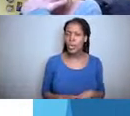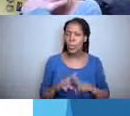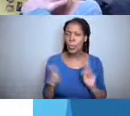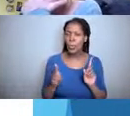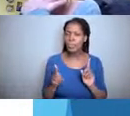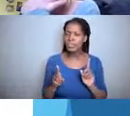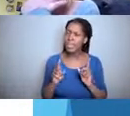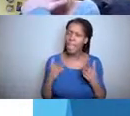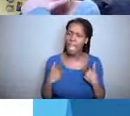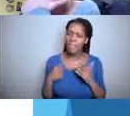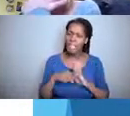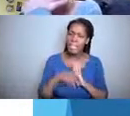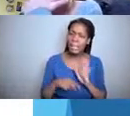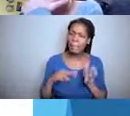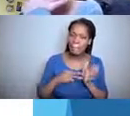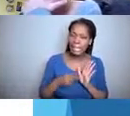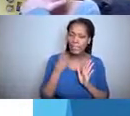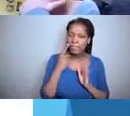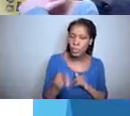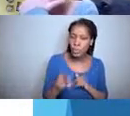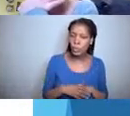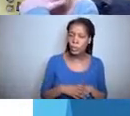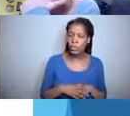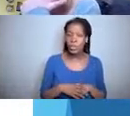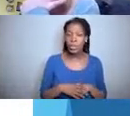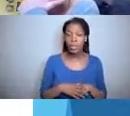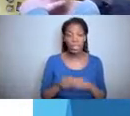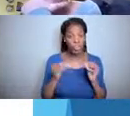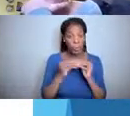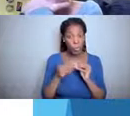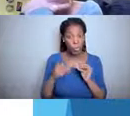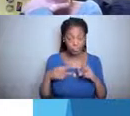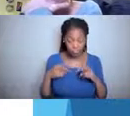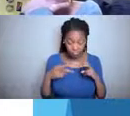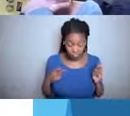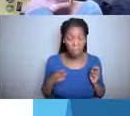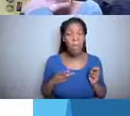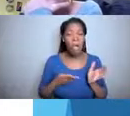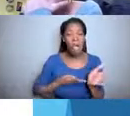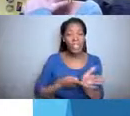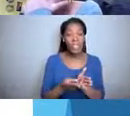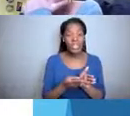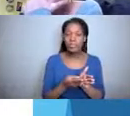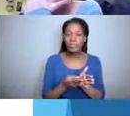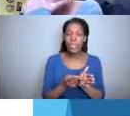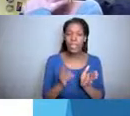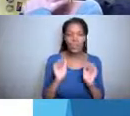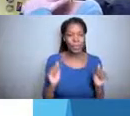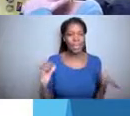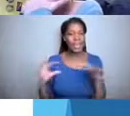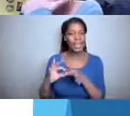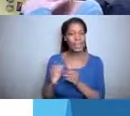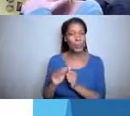you are the more likely uh that work will connect with others thanks and i